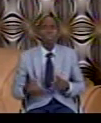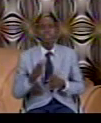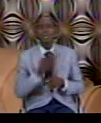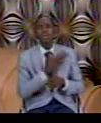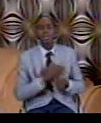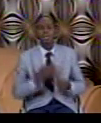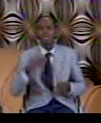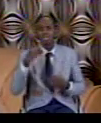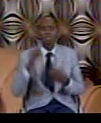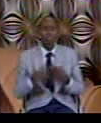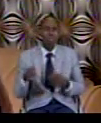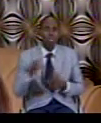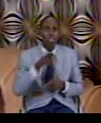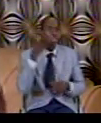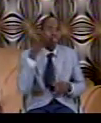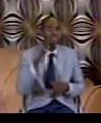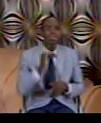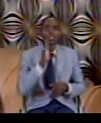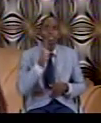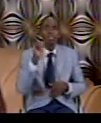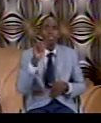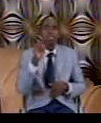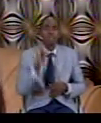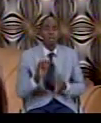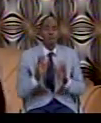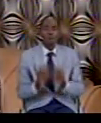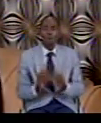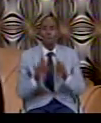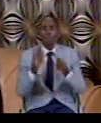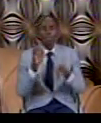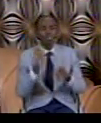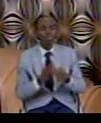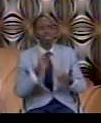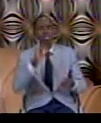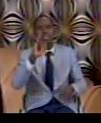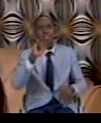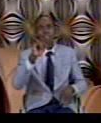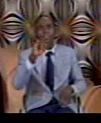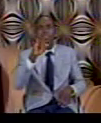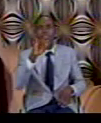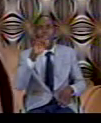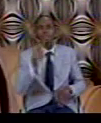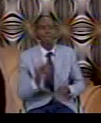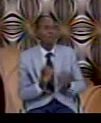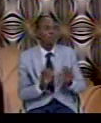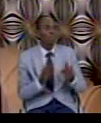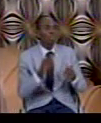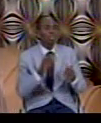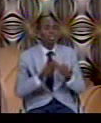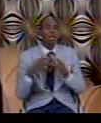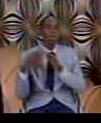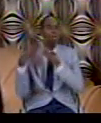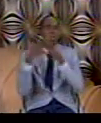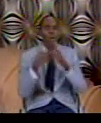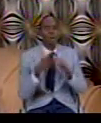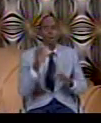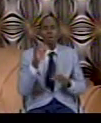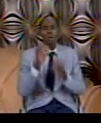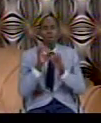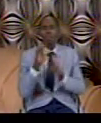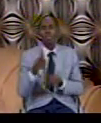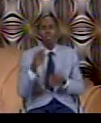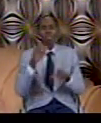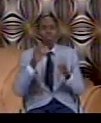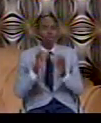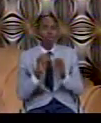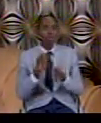they tell them there is an opportunity in India, there's an opportunity in America, there's an opportunity in Japan, there's